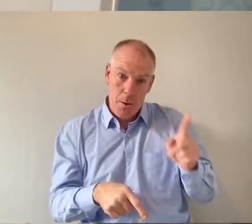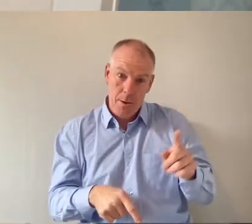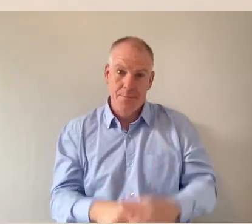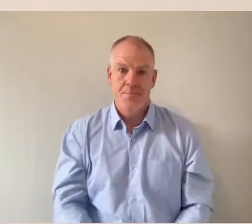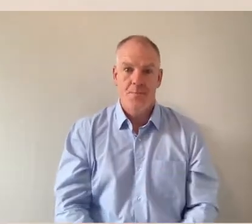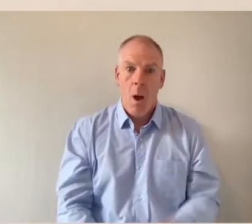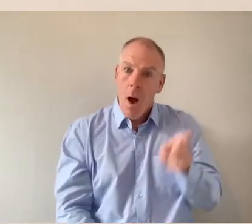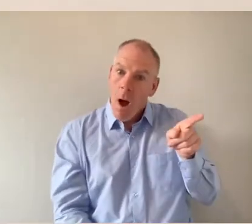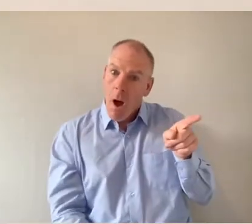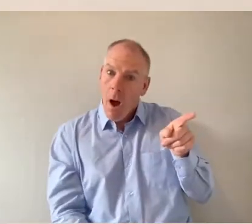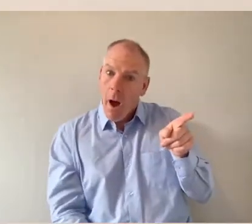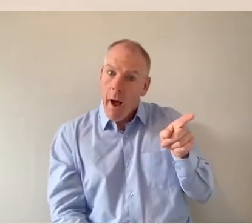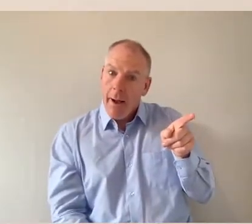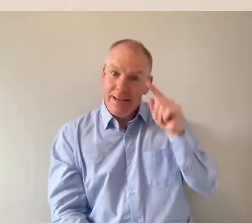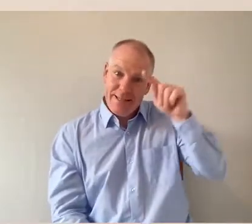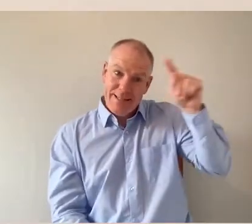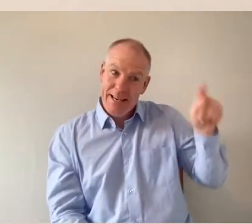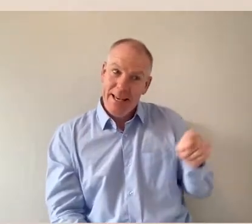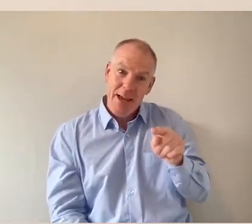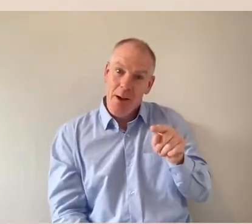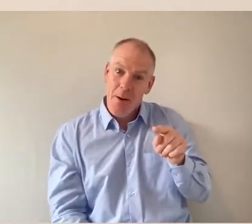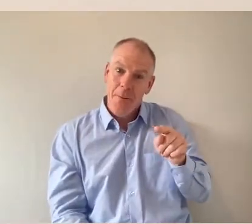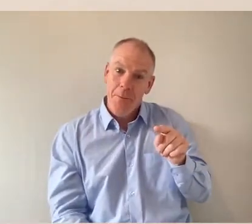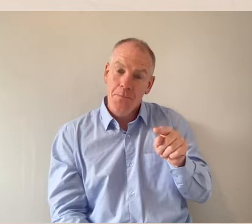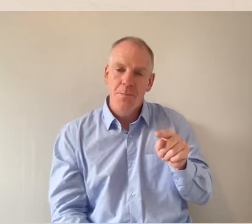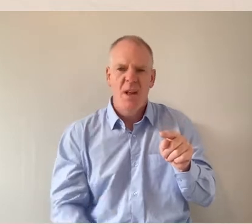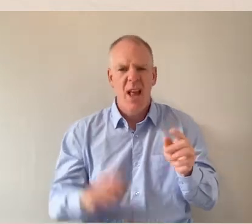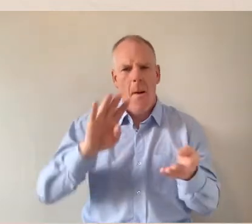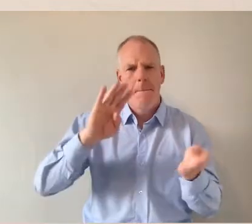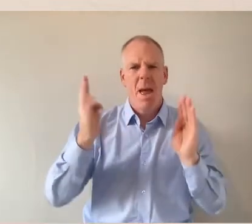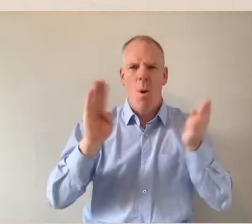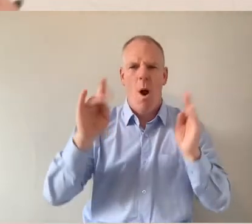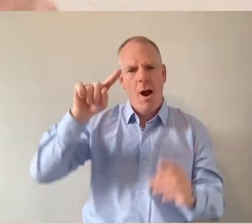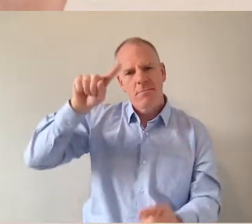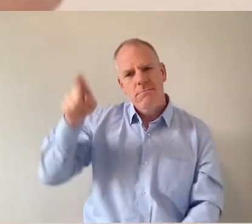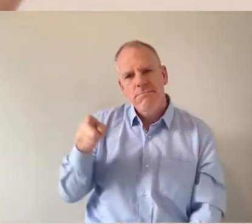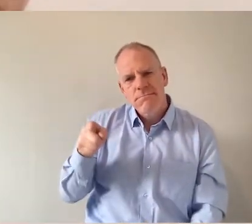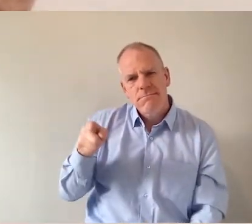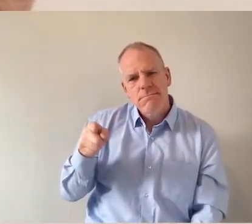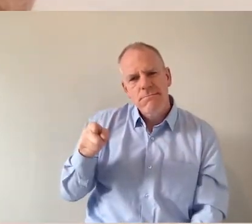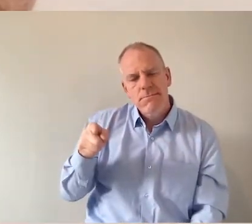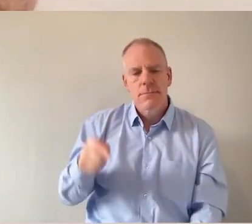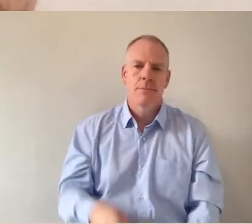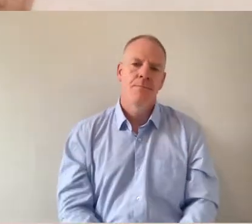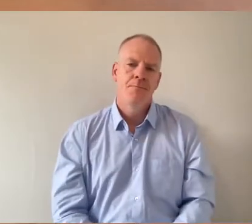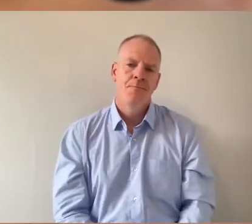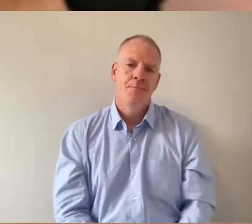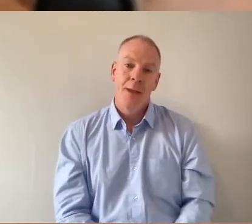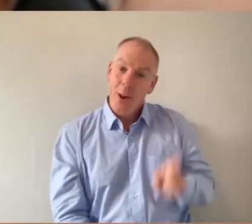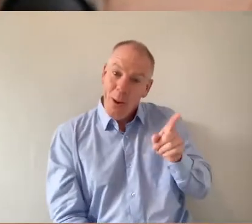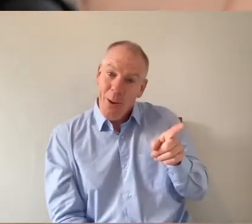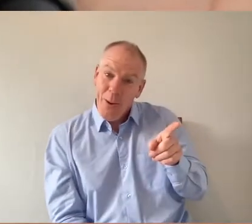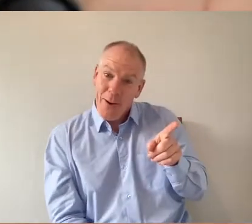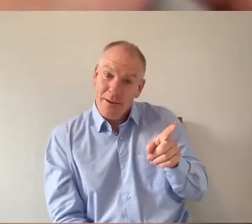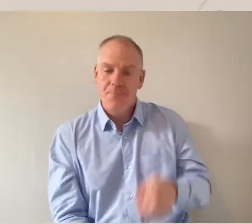like that. Okay, see a little C? And then I'm going to do a backwards one over the other side. So over here, I'm going to do another